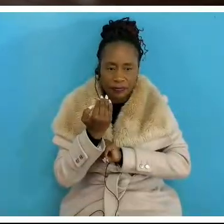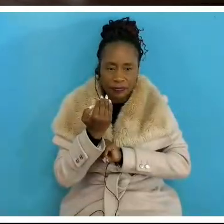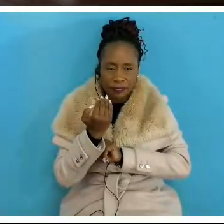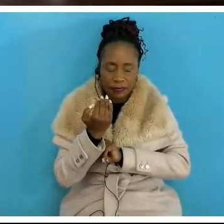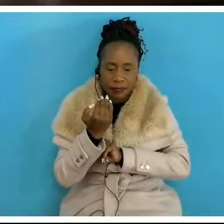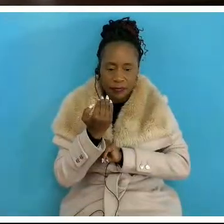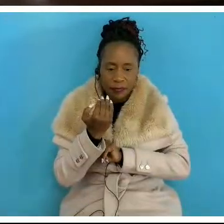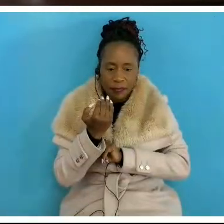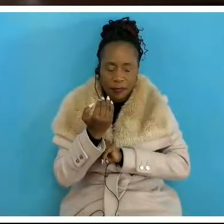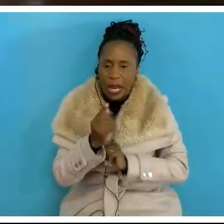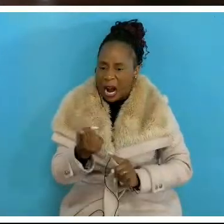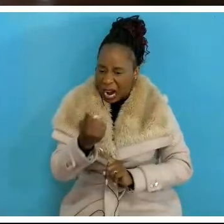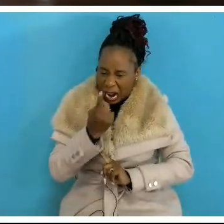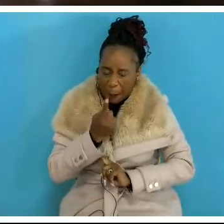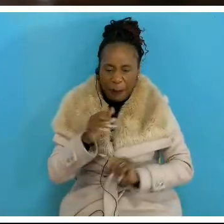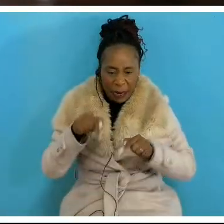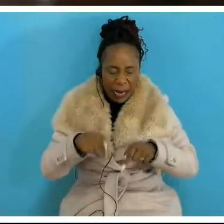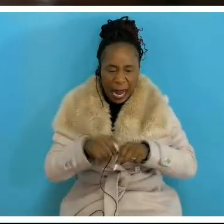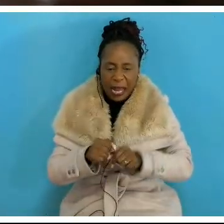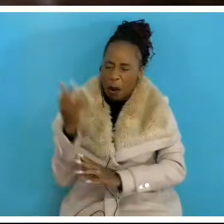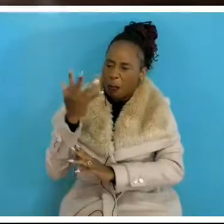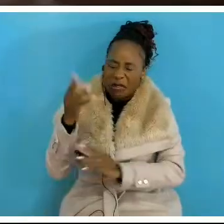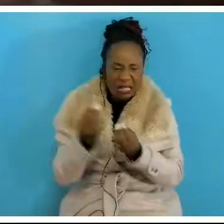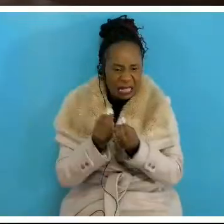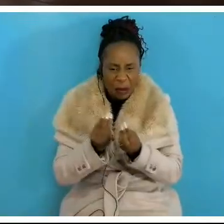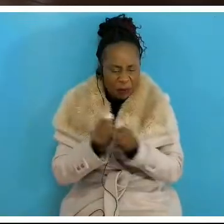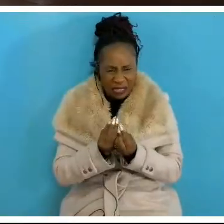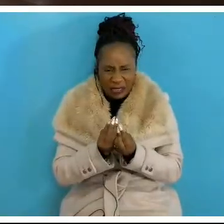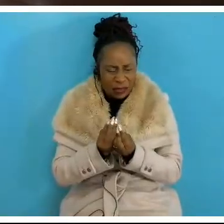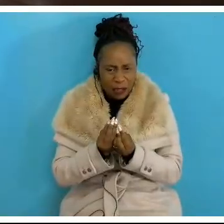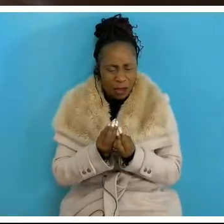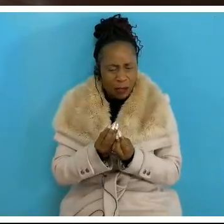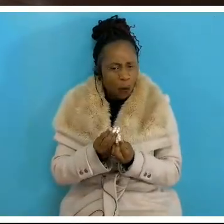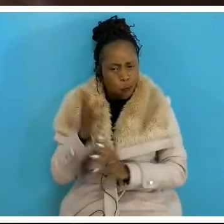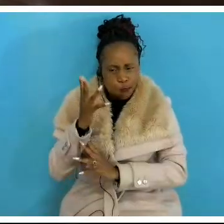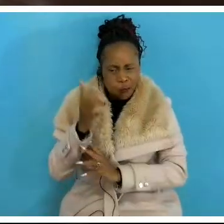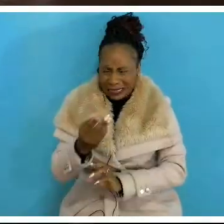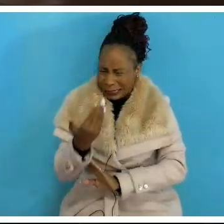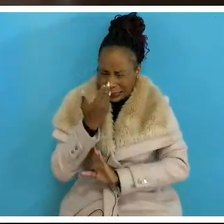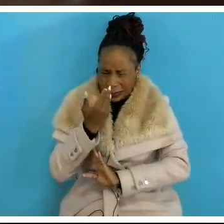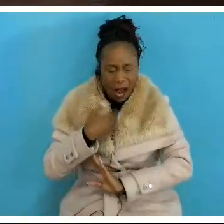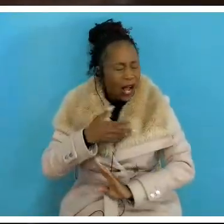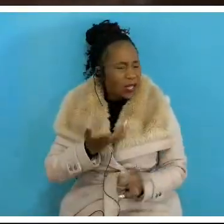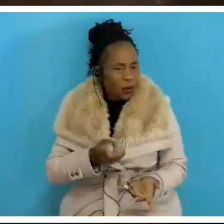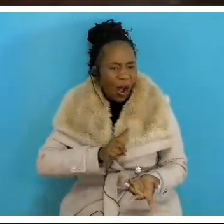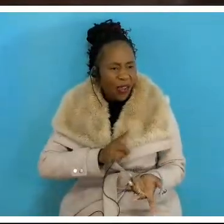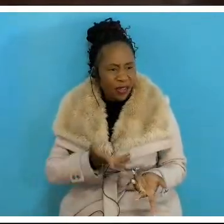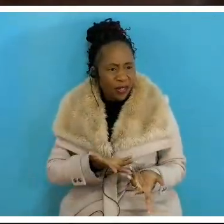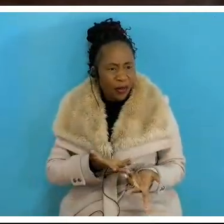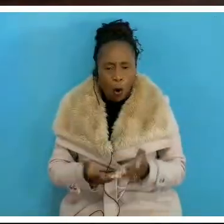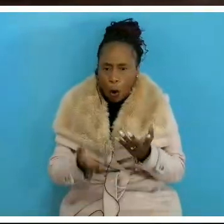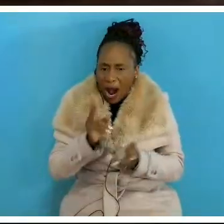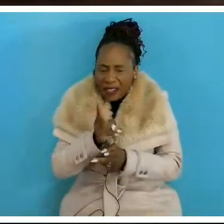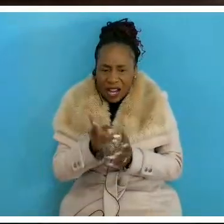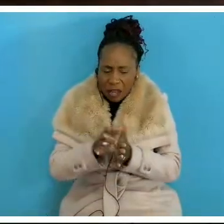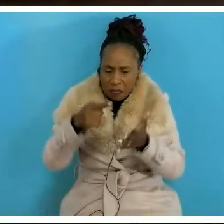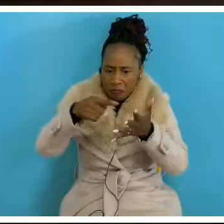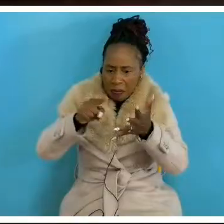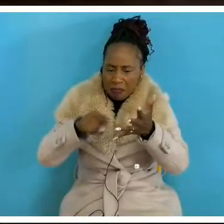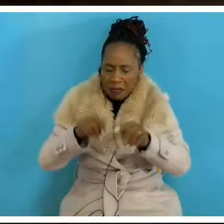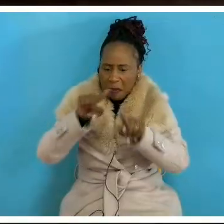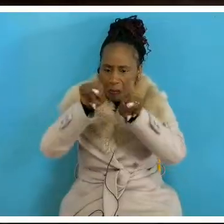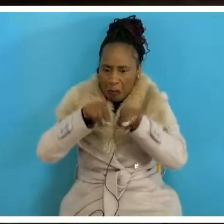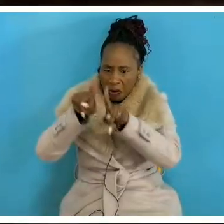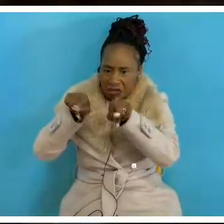So why would you come here and present something that is not talking to us? Or it's just another tick in that box that you must